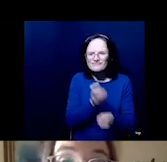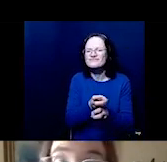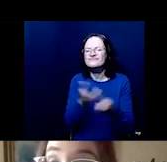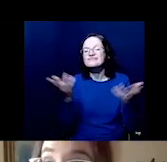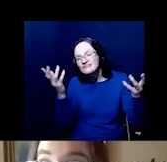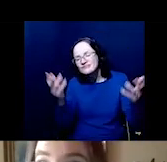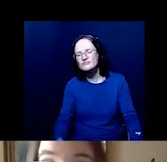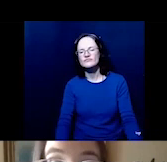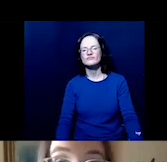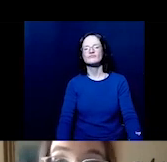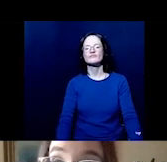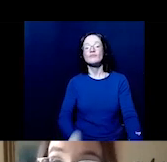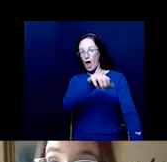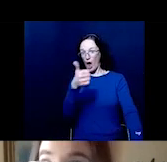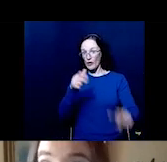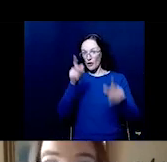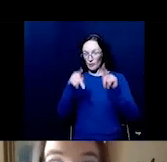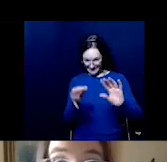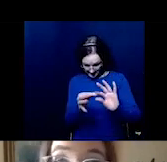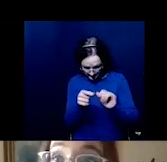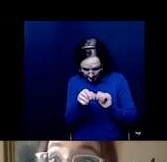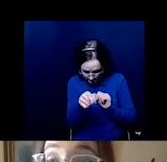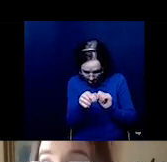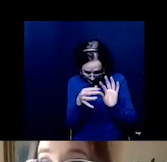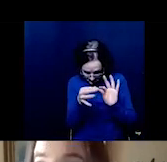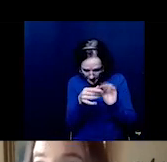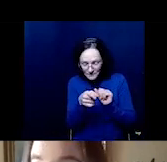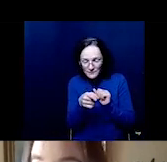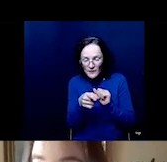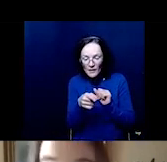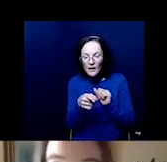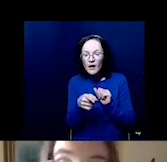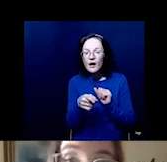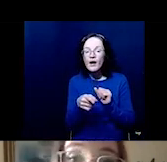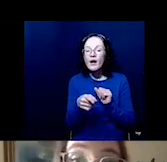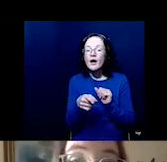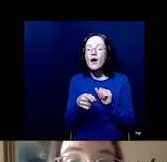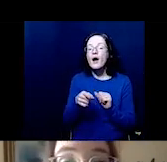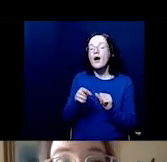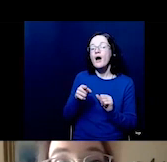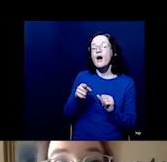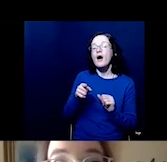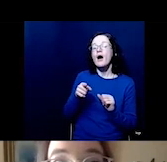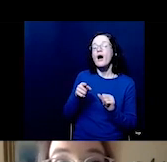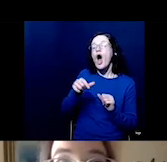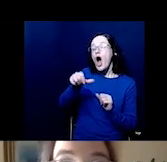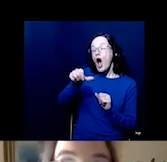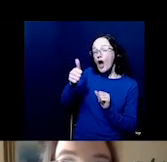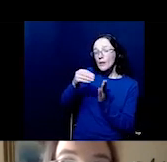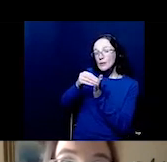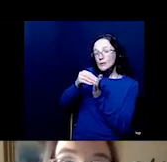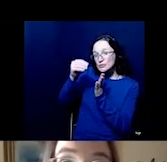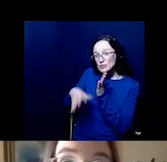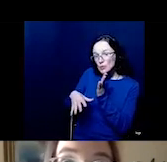Oh, there's also somebody who said that students with disabilities are not helpful as an assumption. So that I did not see it